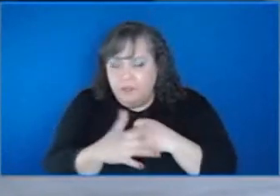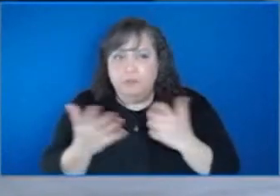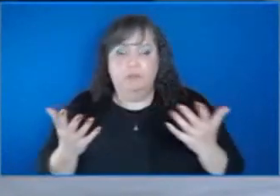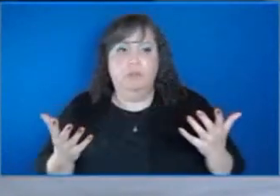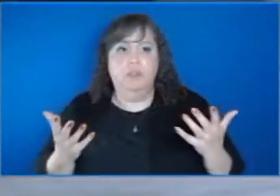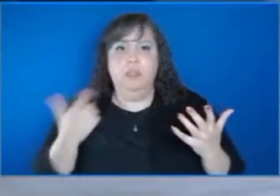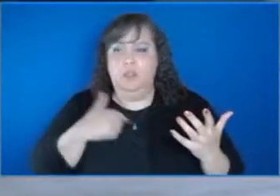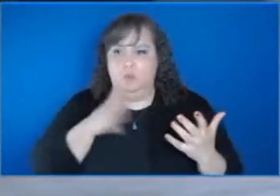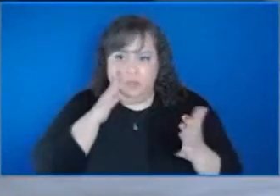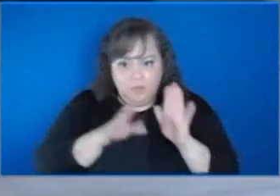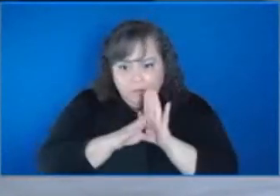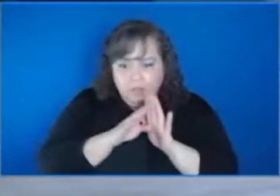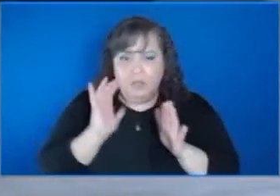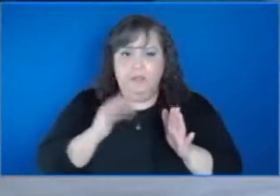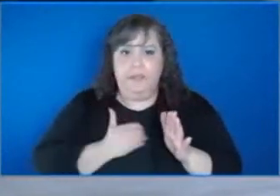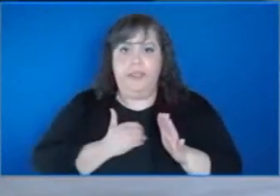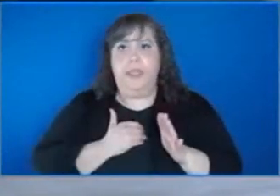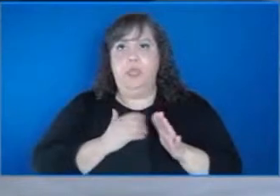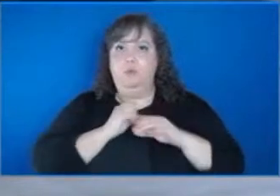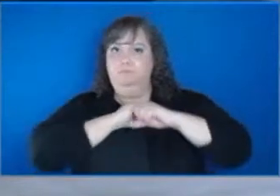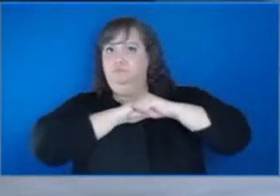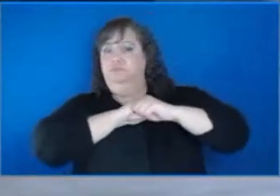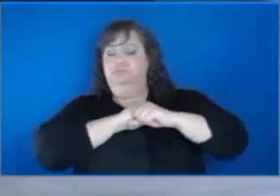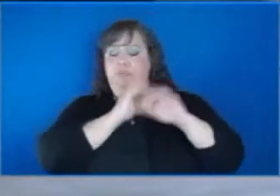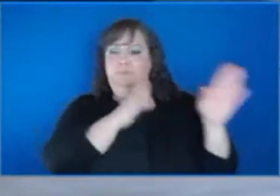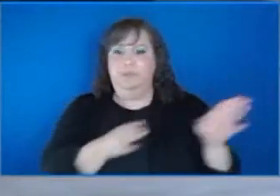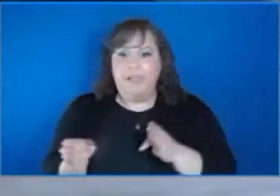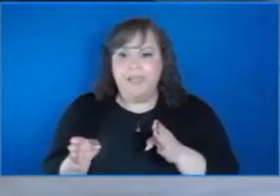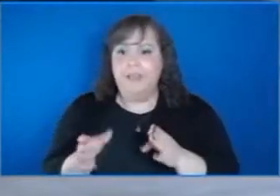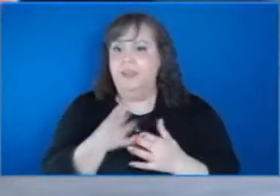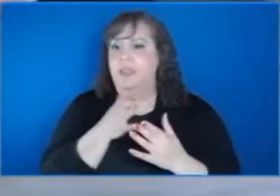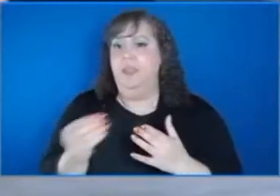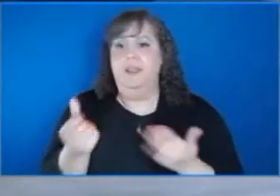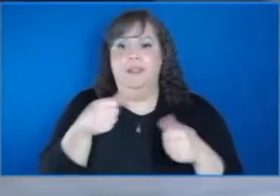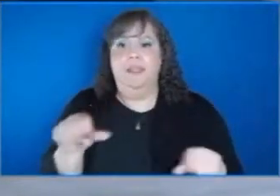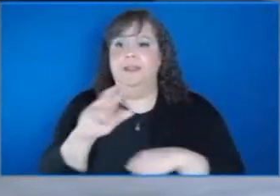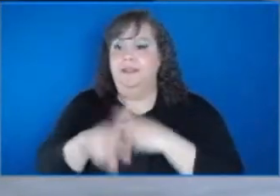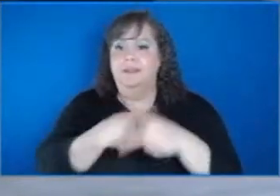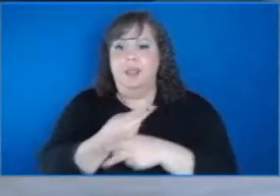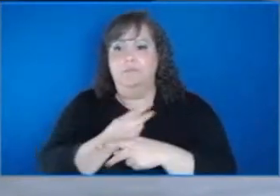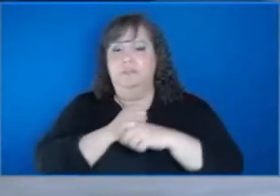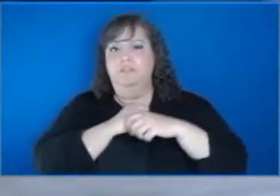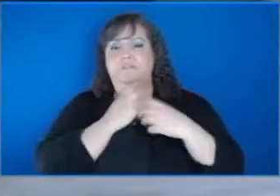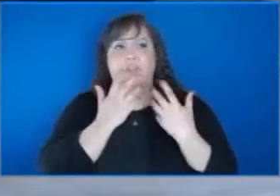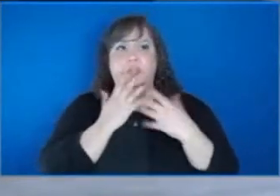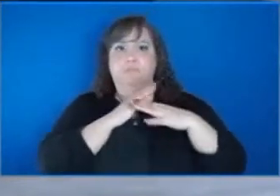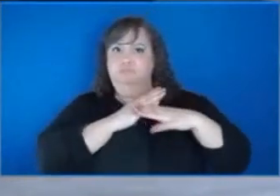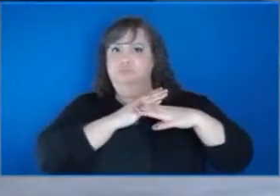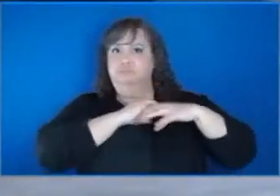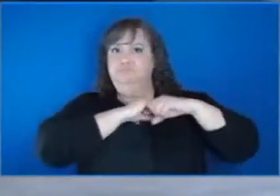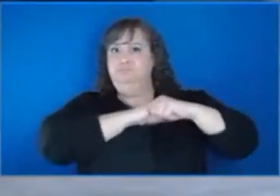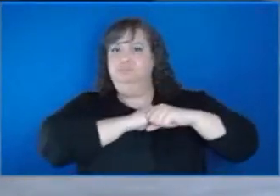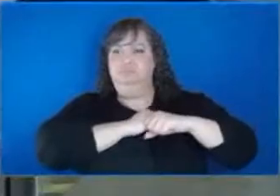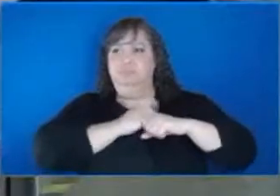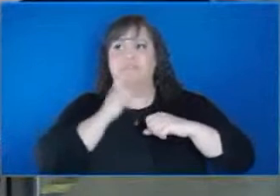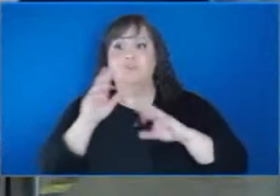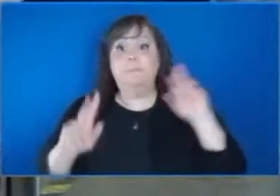plans are, and also any kind of protection plans that we need for people. So there's no